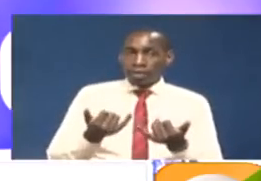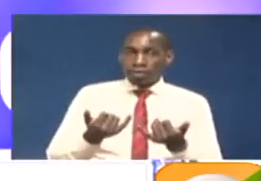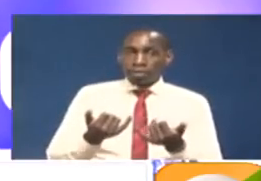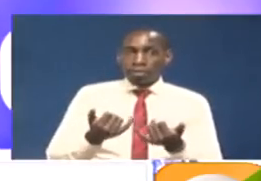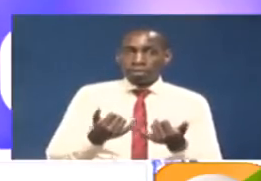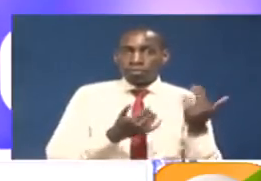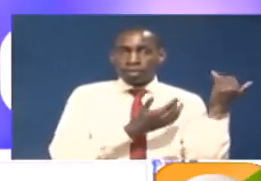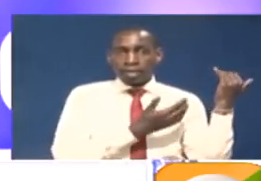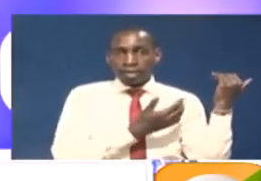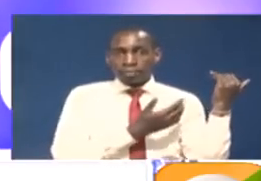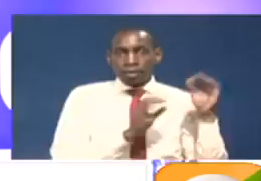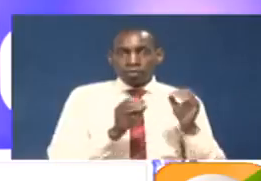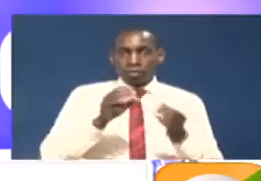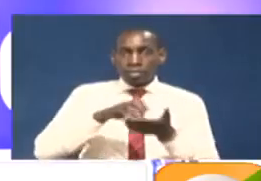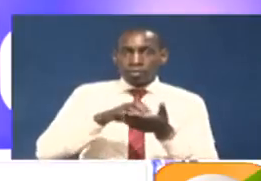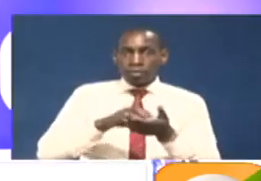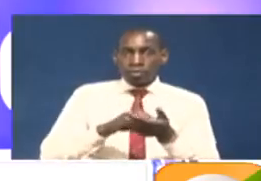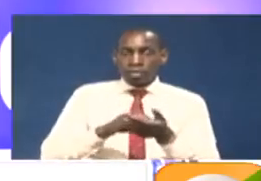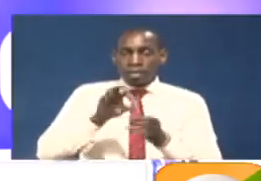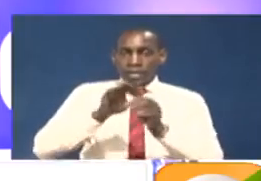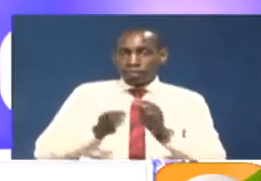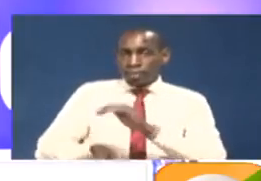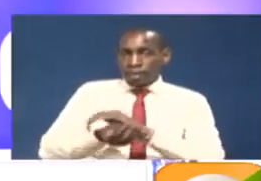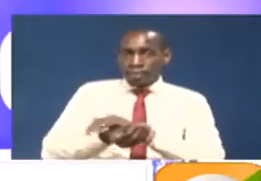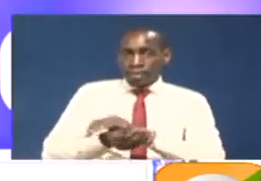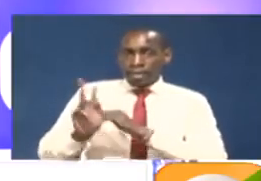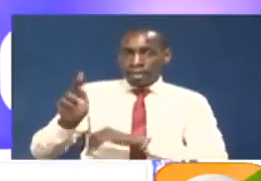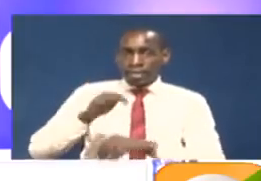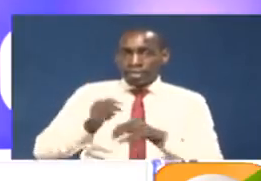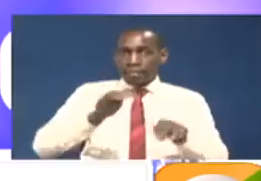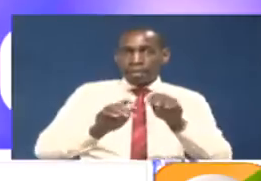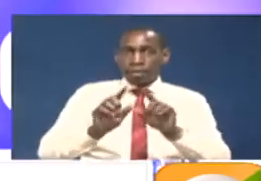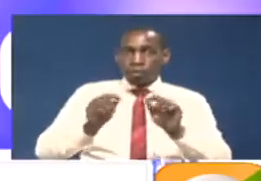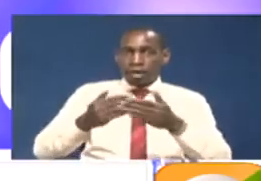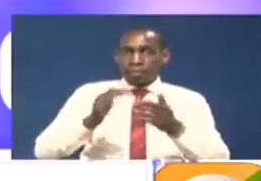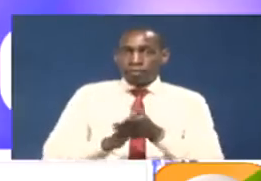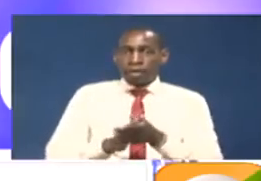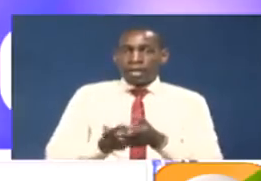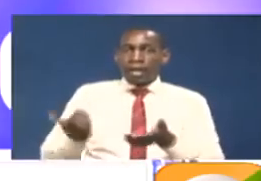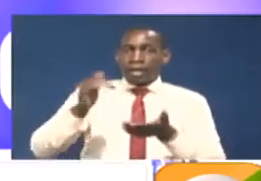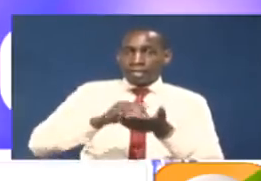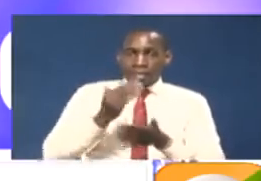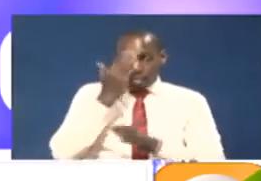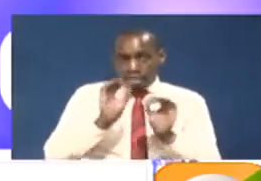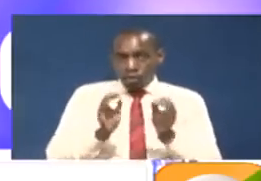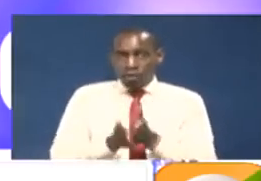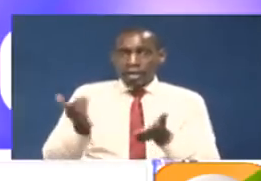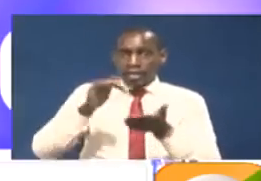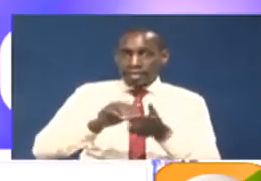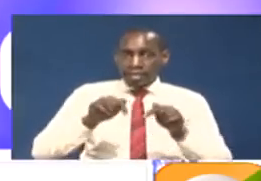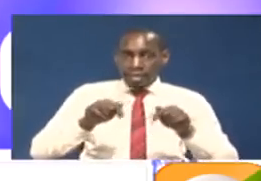an unprecedented case of voter bribery in Kenya during these elections. And as I've said before, and I'm not shy to say it here again